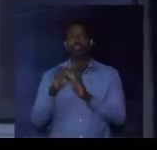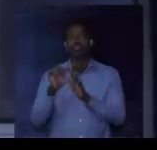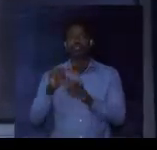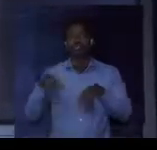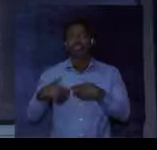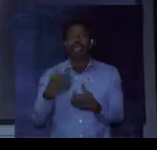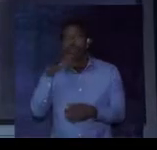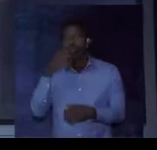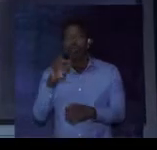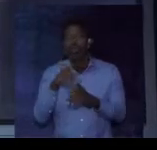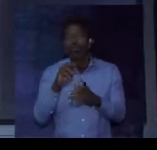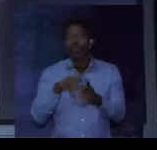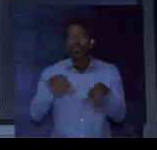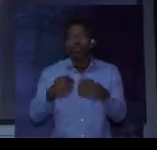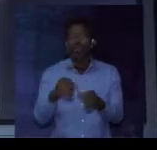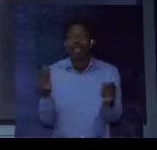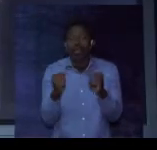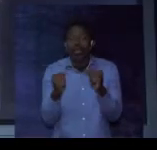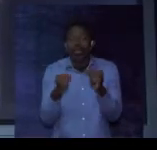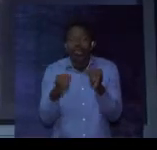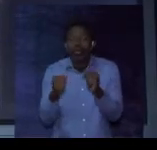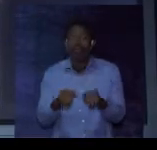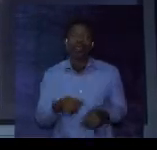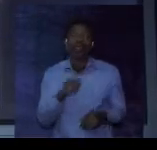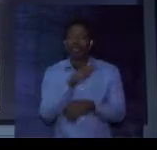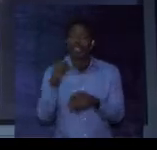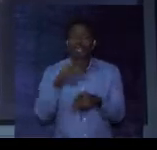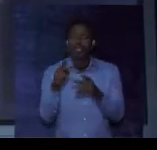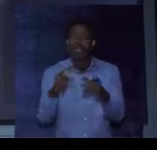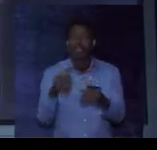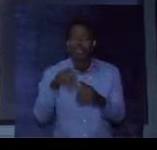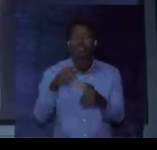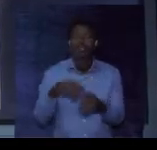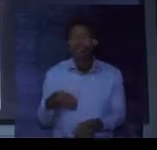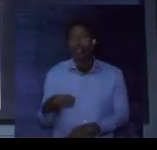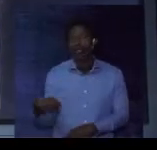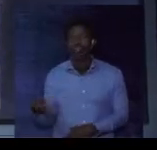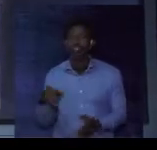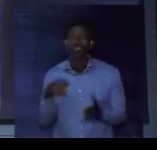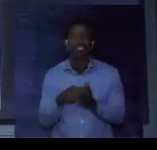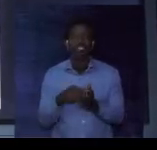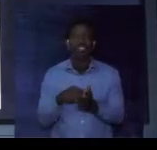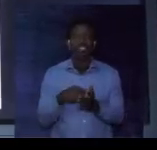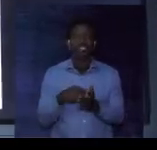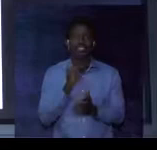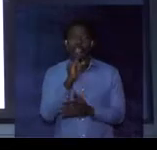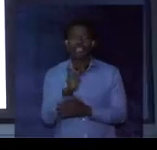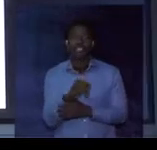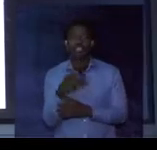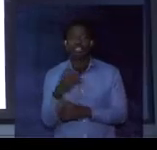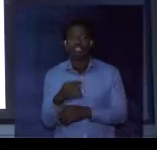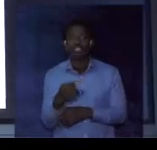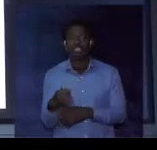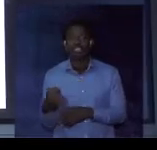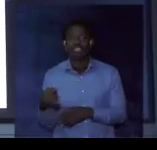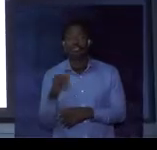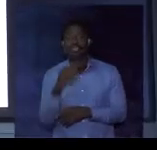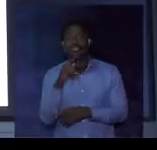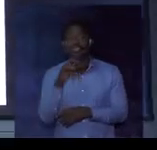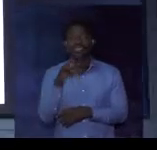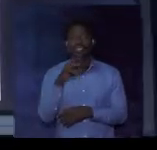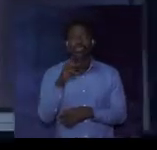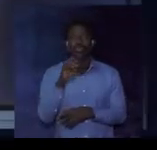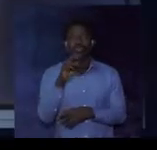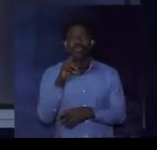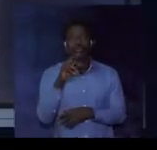temperature. It measures how hot or how cold a place or object is. The instrument is